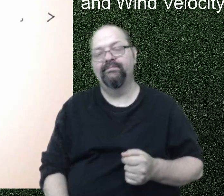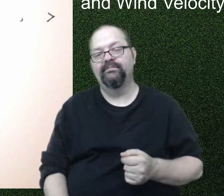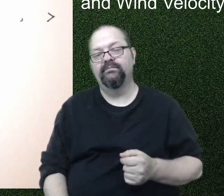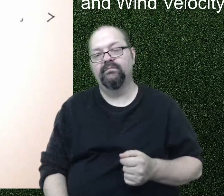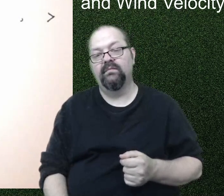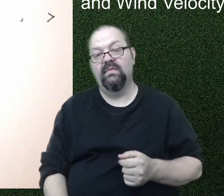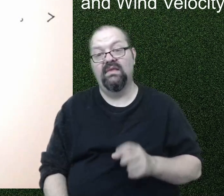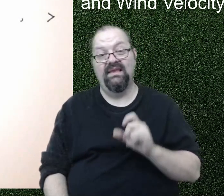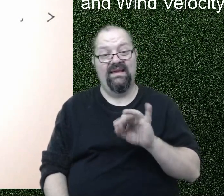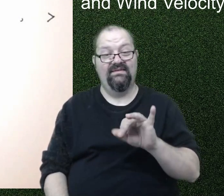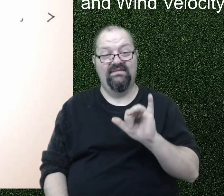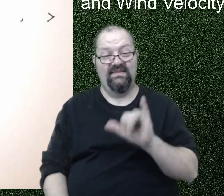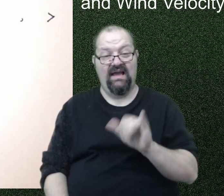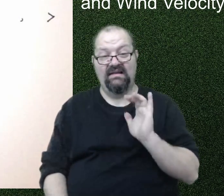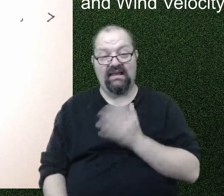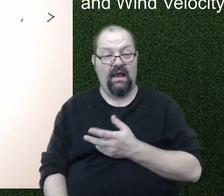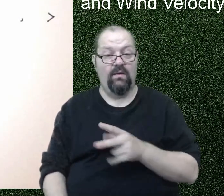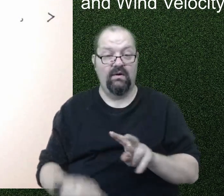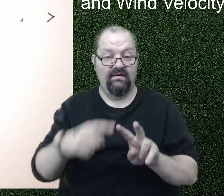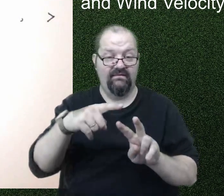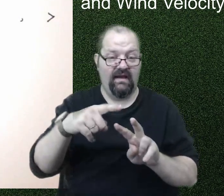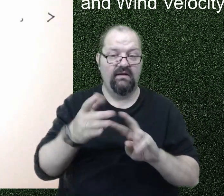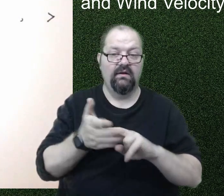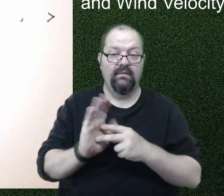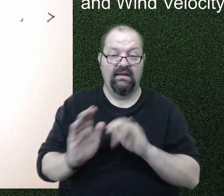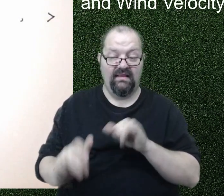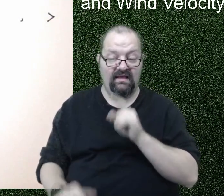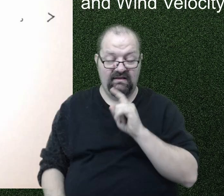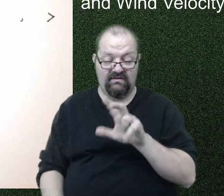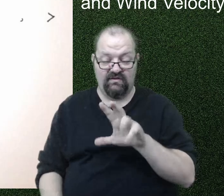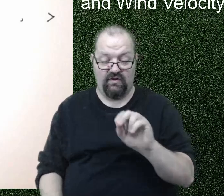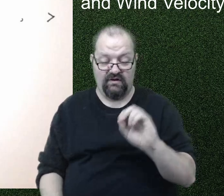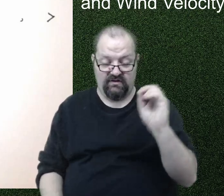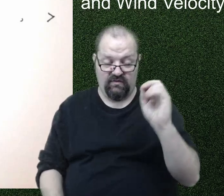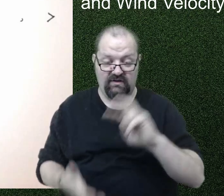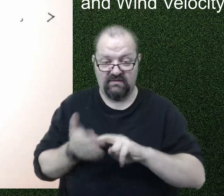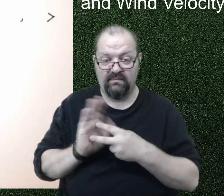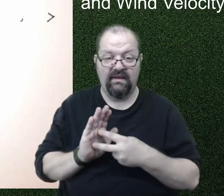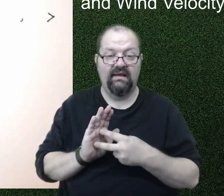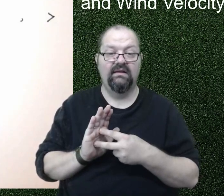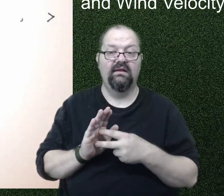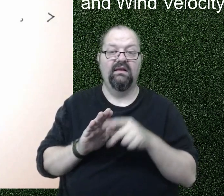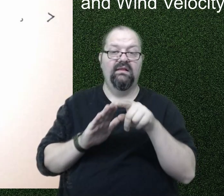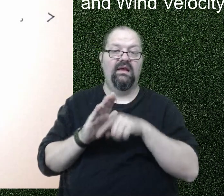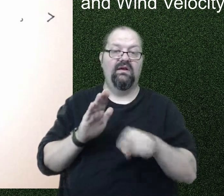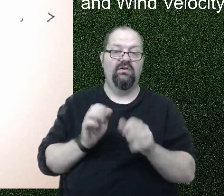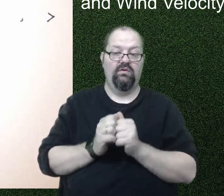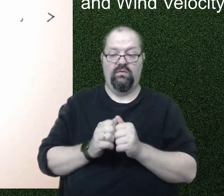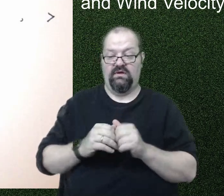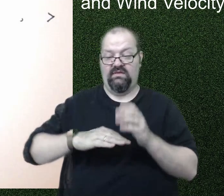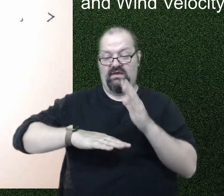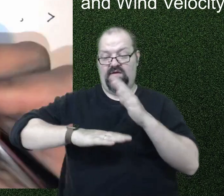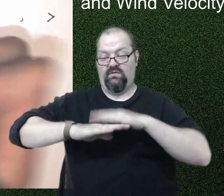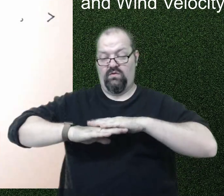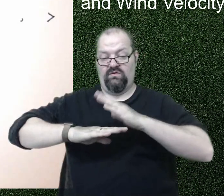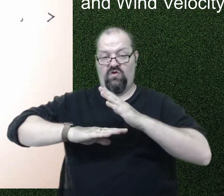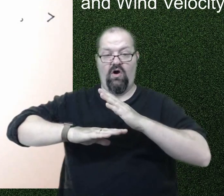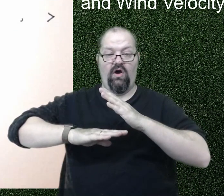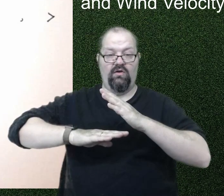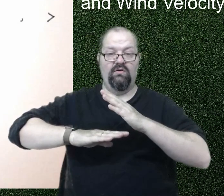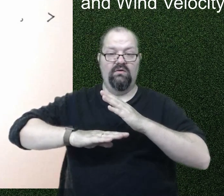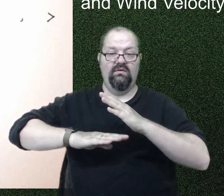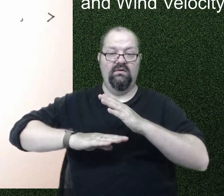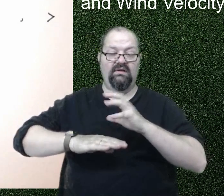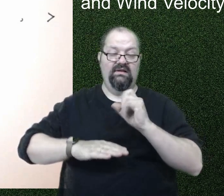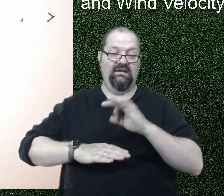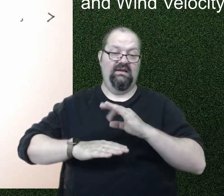If this is my vector, if this is 30 degrees, the angle with the horizontal here, if